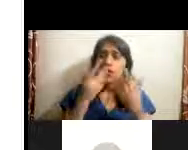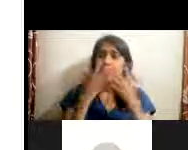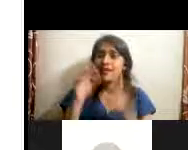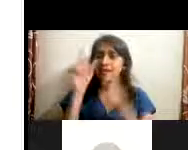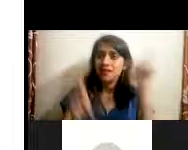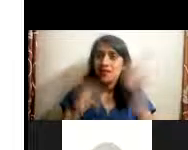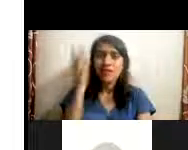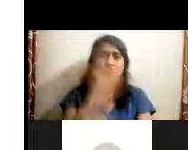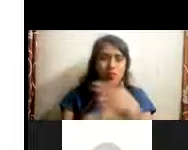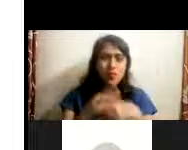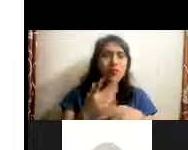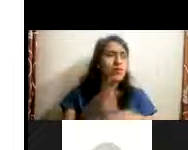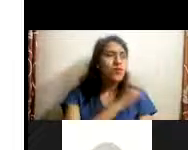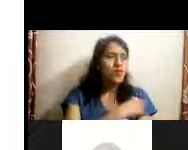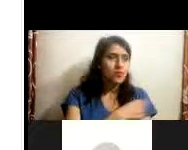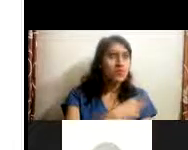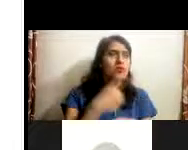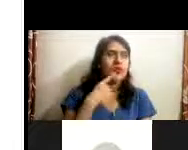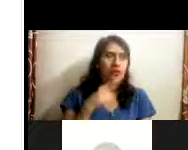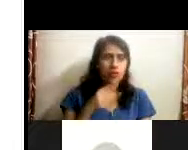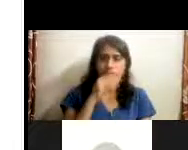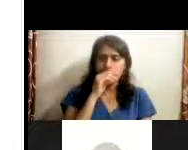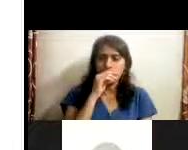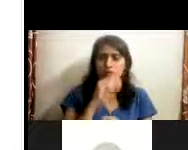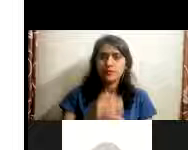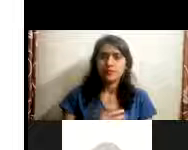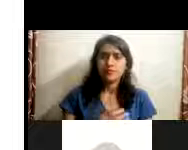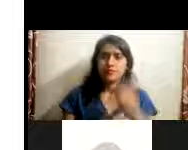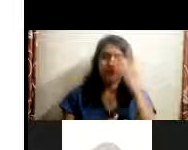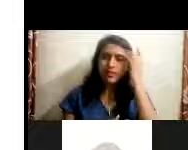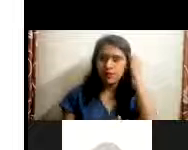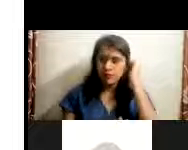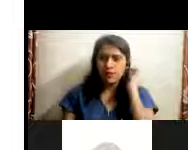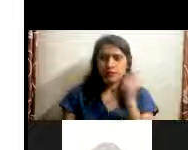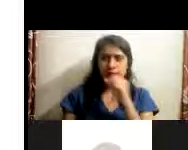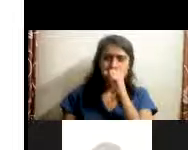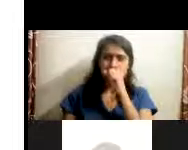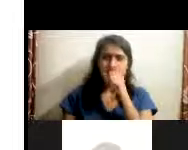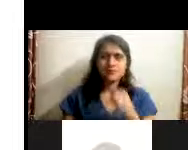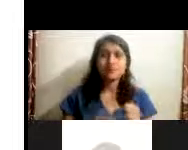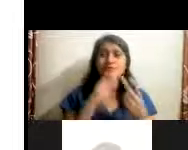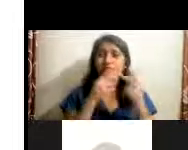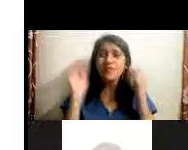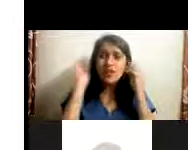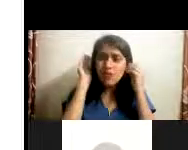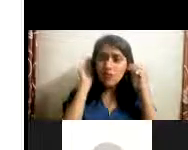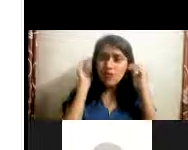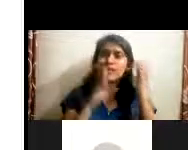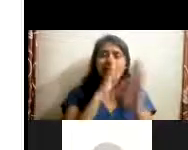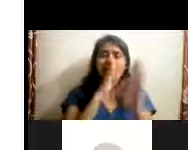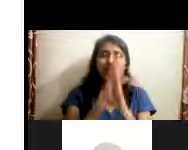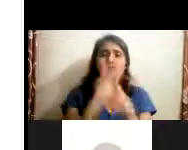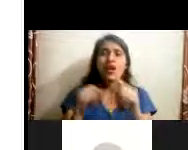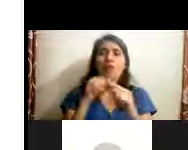hospital, or not allowed to give to take some information, or not being provided some information directly, health